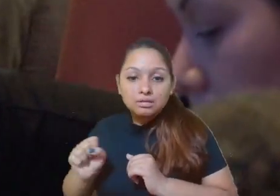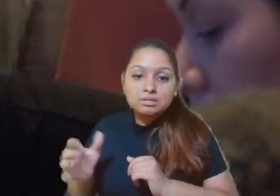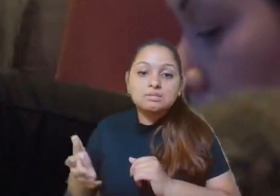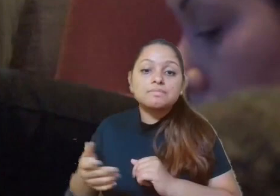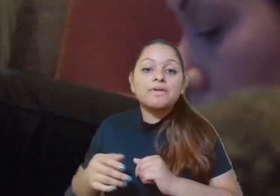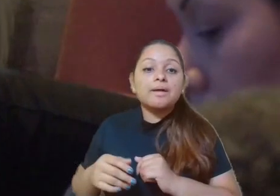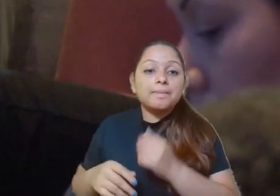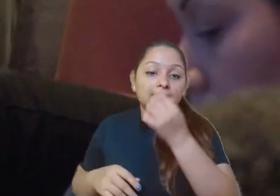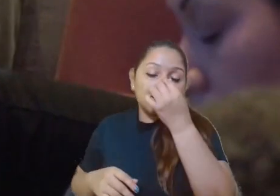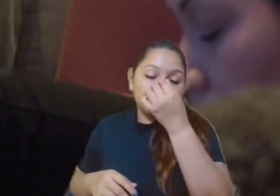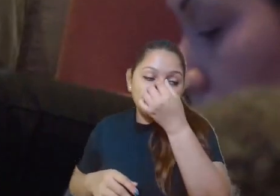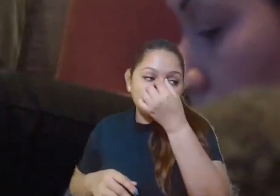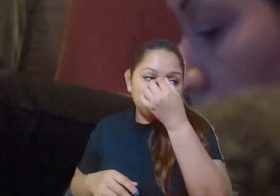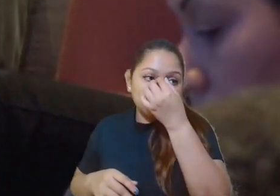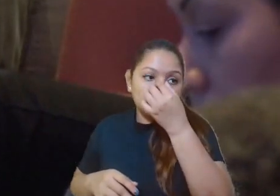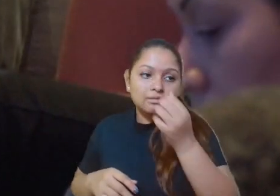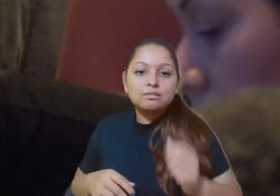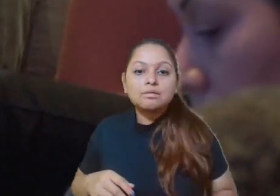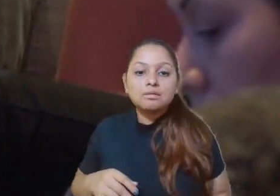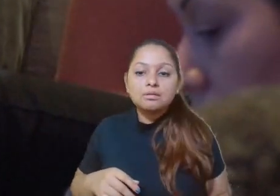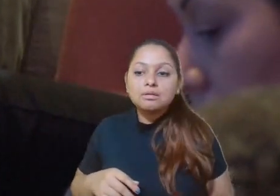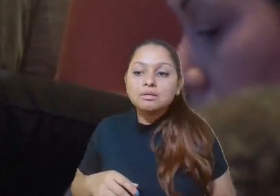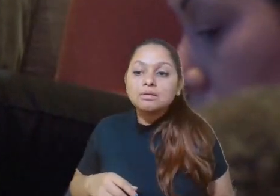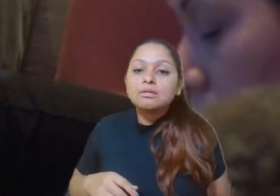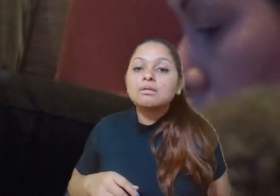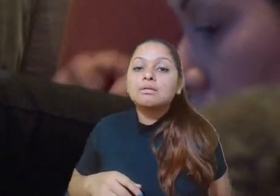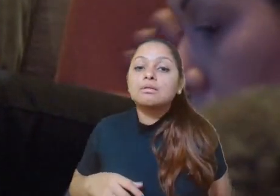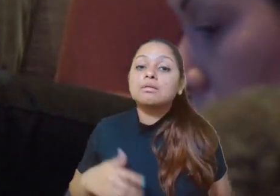with imaging detection using neural network.